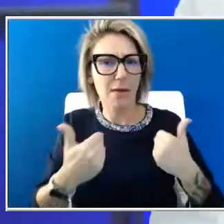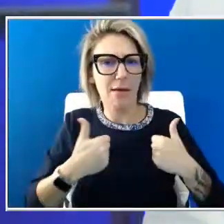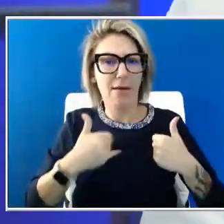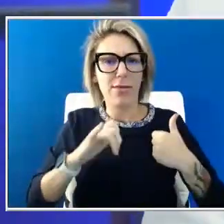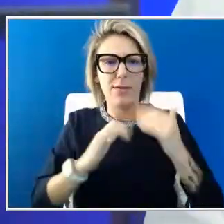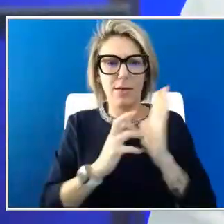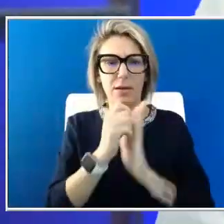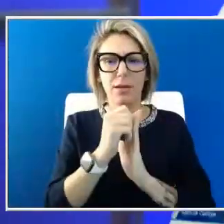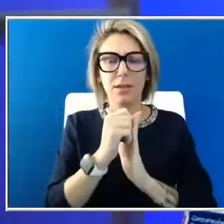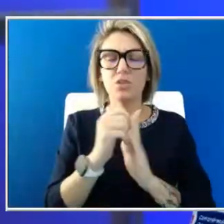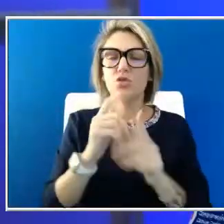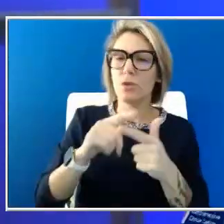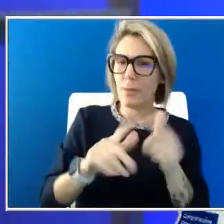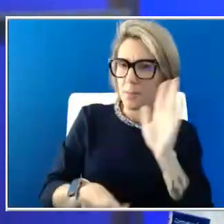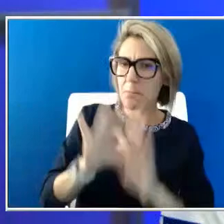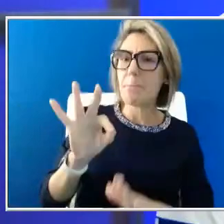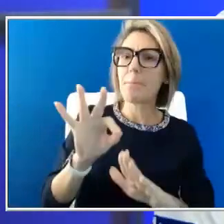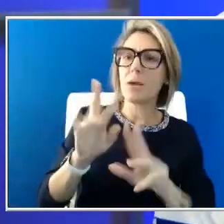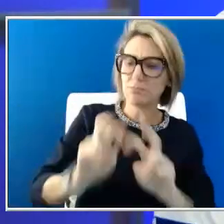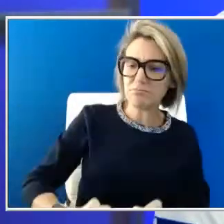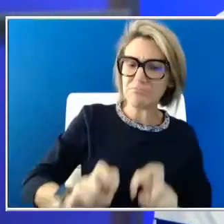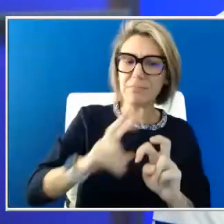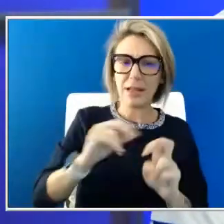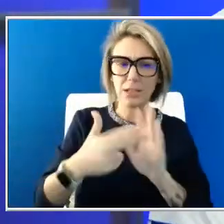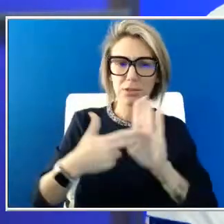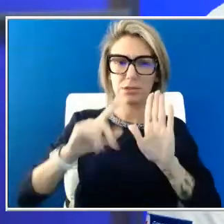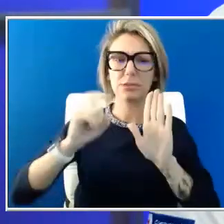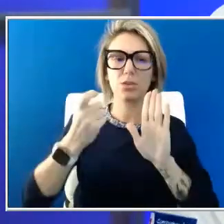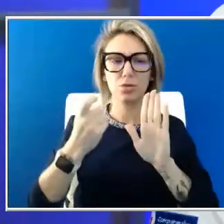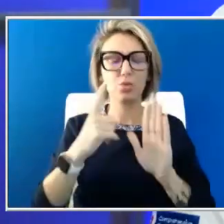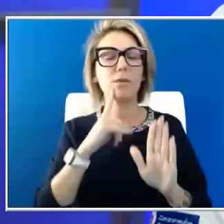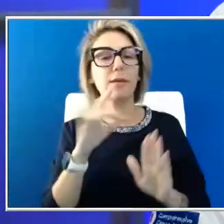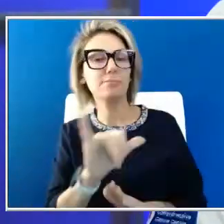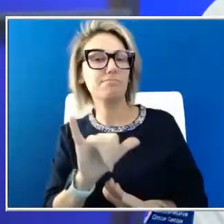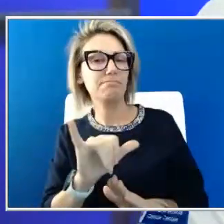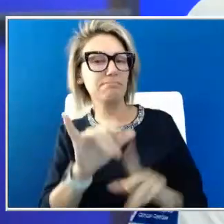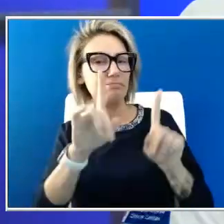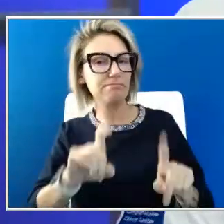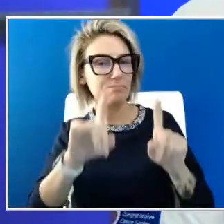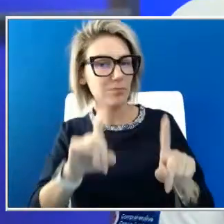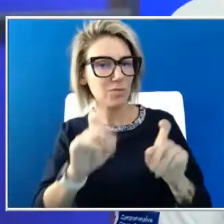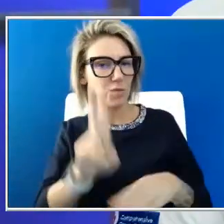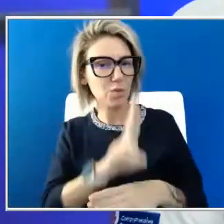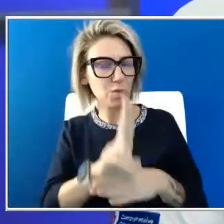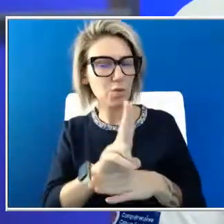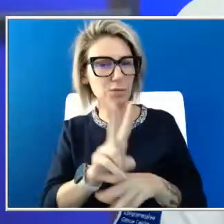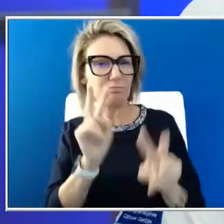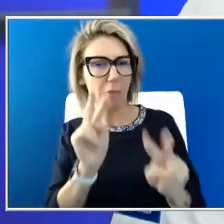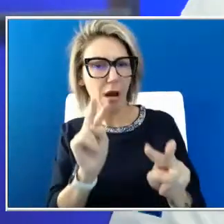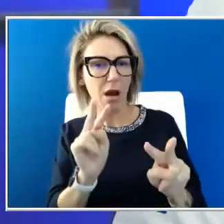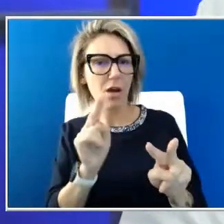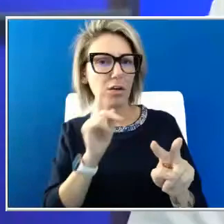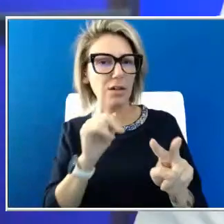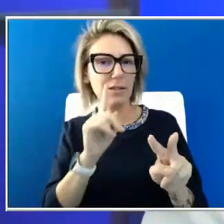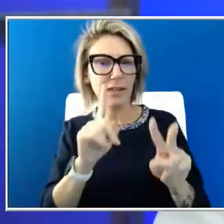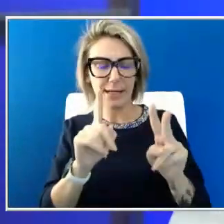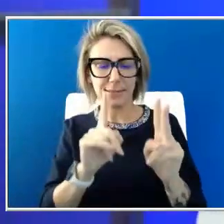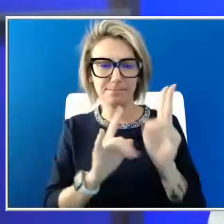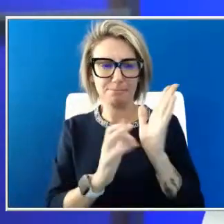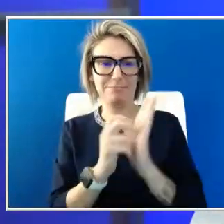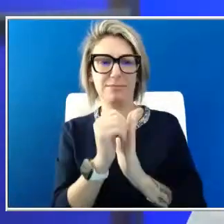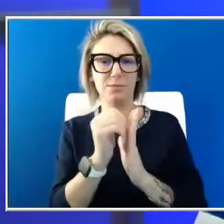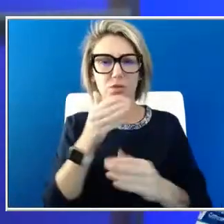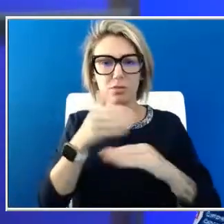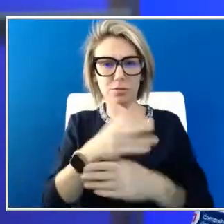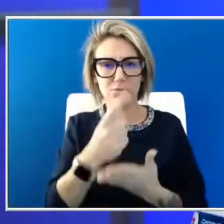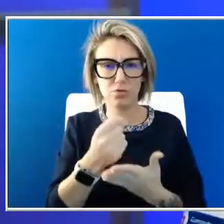biopsy and the diagnosis. The same blood test is also used to monitor the cancer after treatment. And so